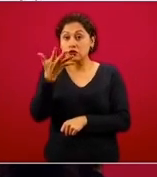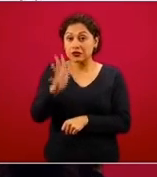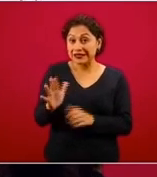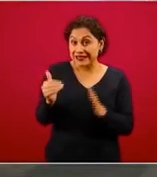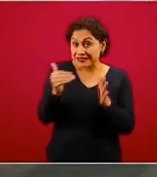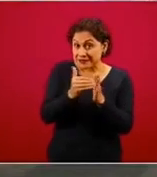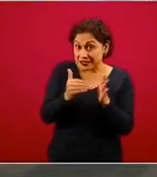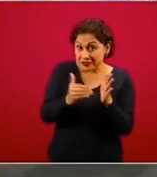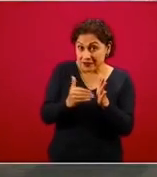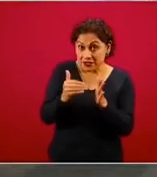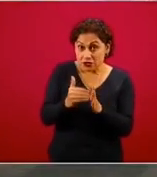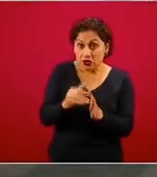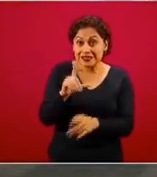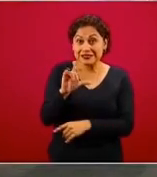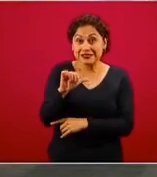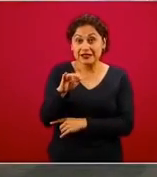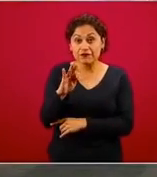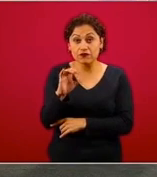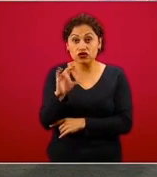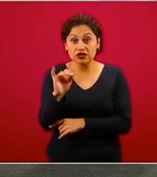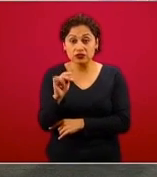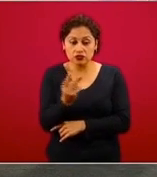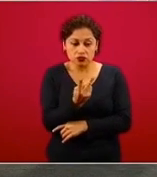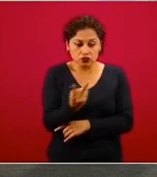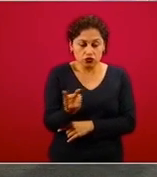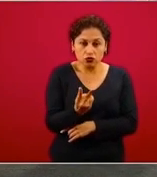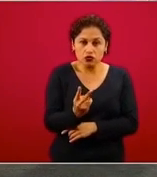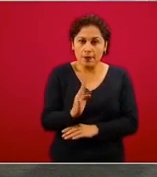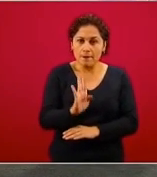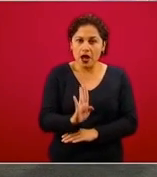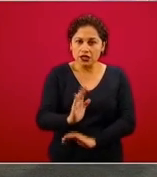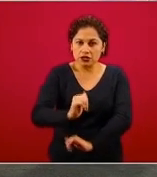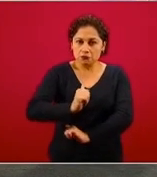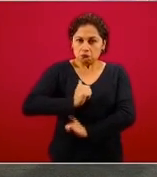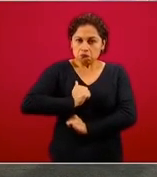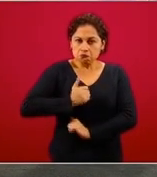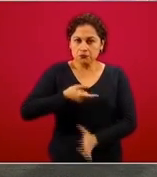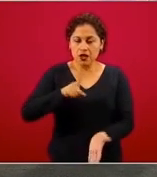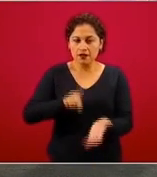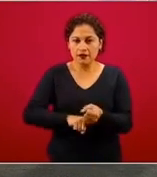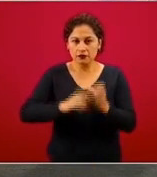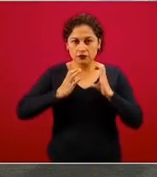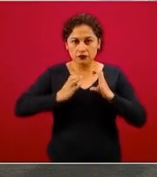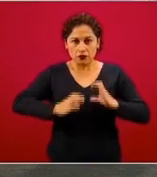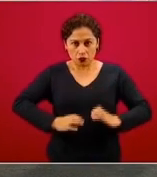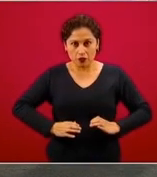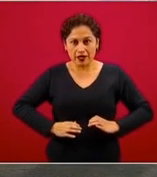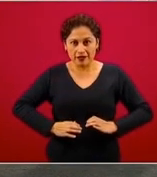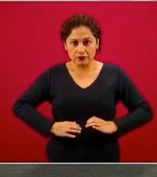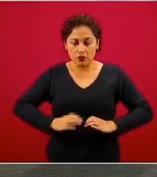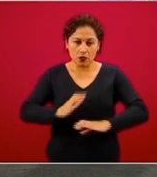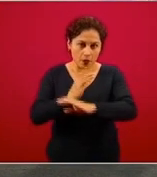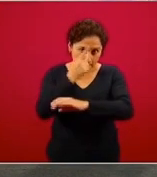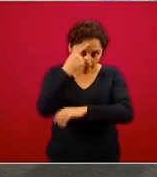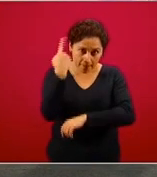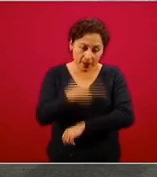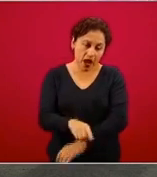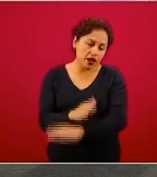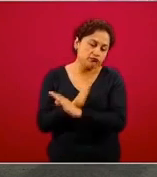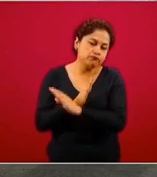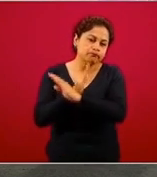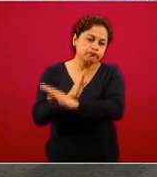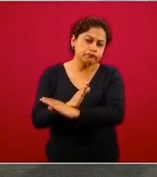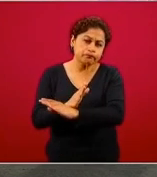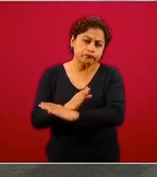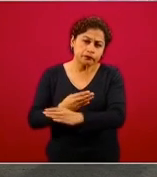T. Toda esa guardia we es have suficiente para 100,000 la millions mayor parte of de nuestros ataques, de los of ataques